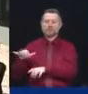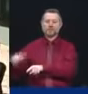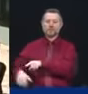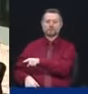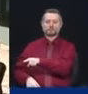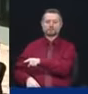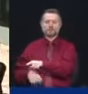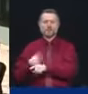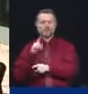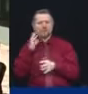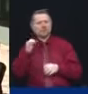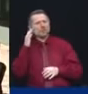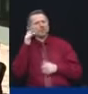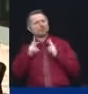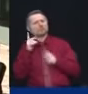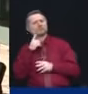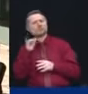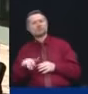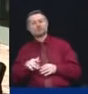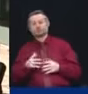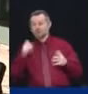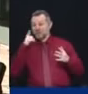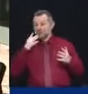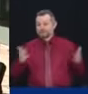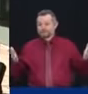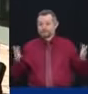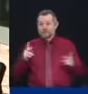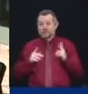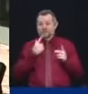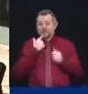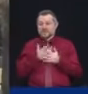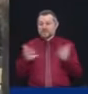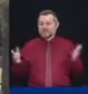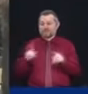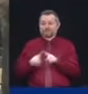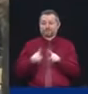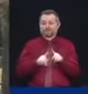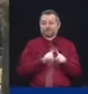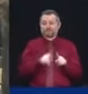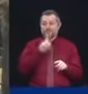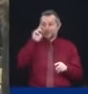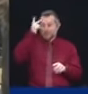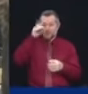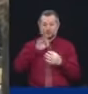things that you had said them? People say a lot of things in politics.